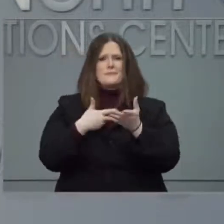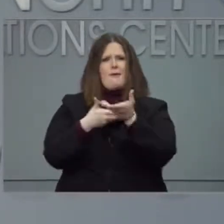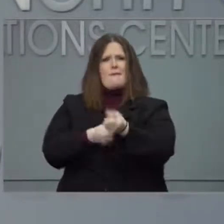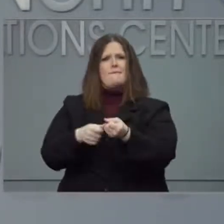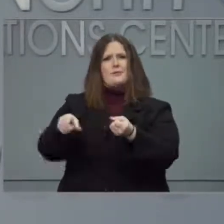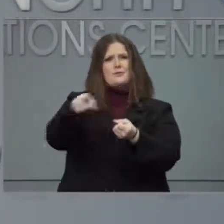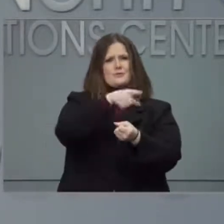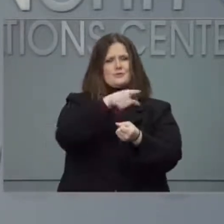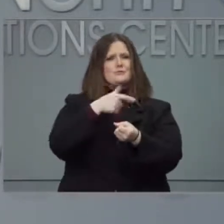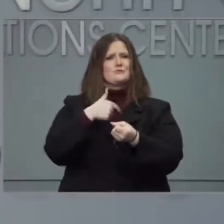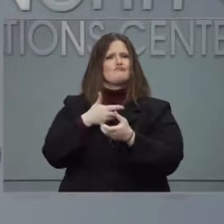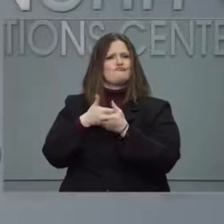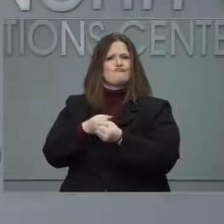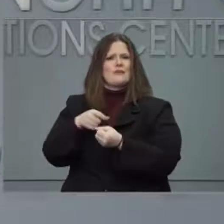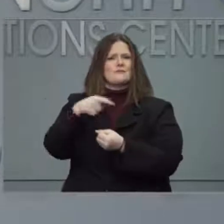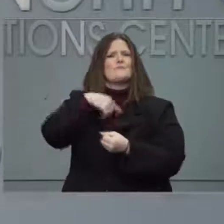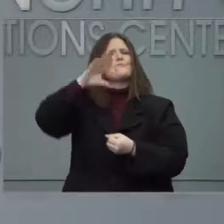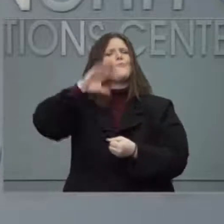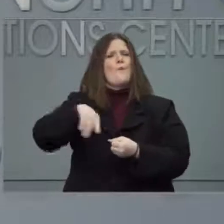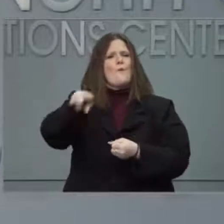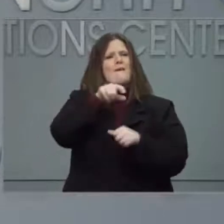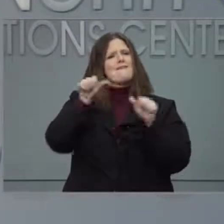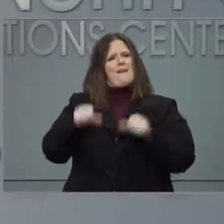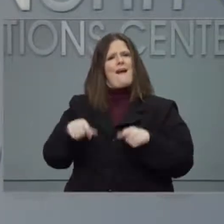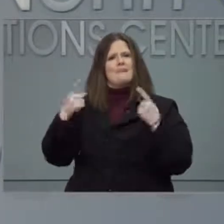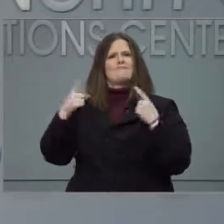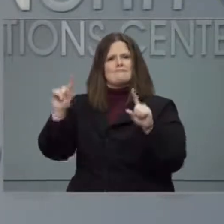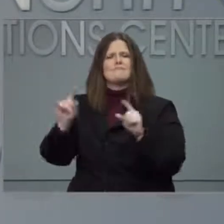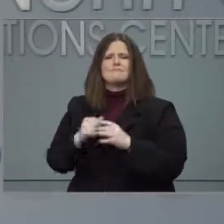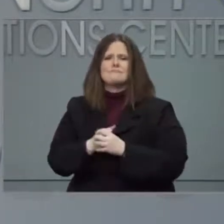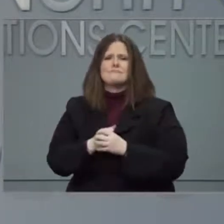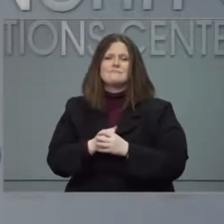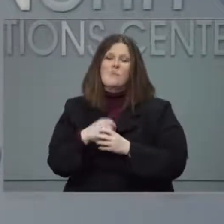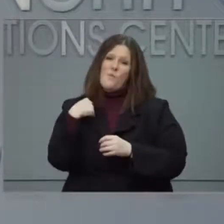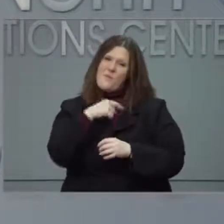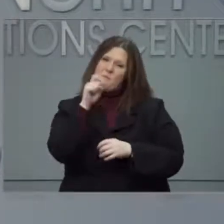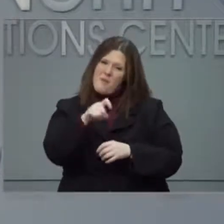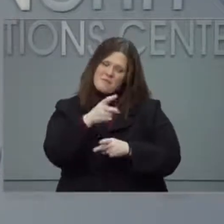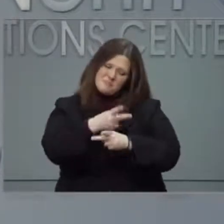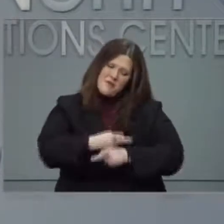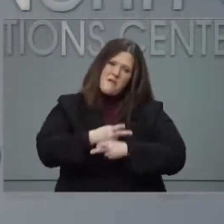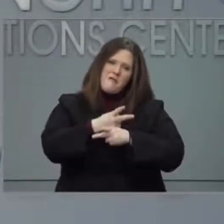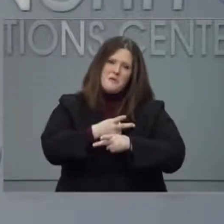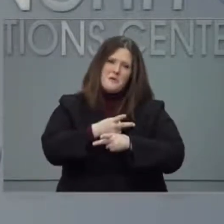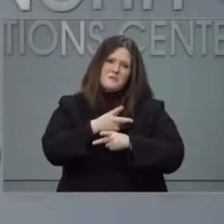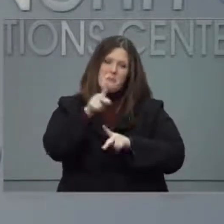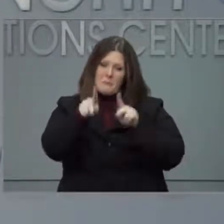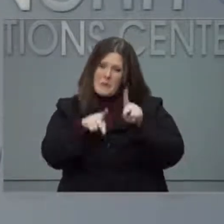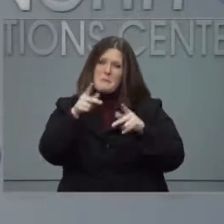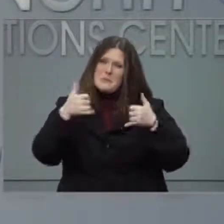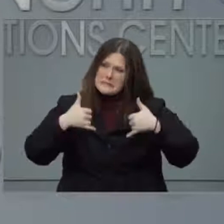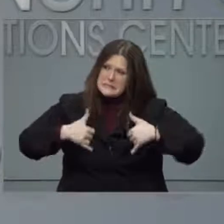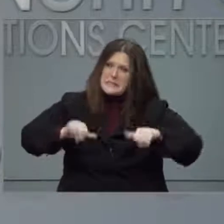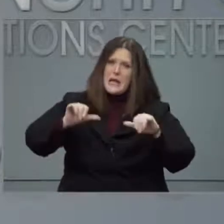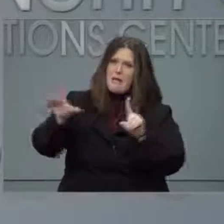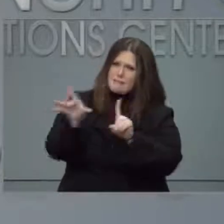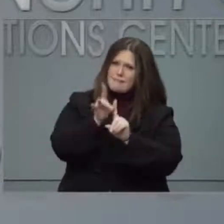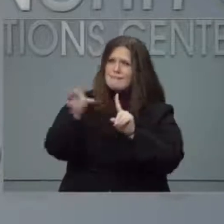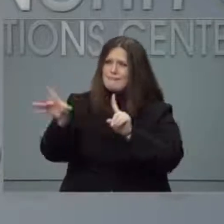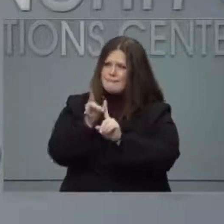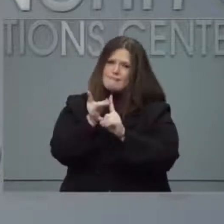remain cautious. People are losing their loved ones each day. We must keep up our